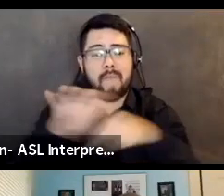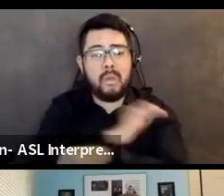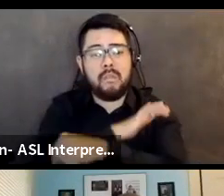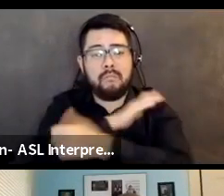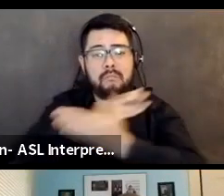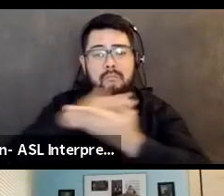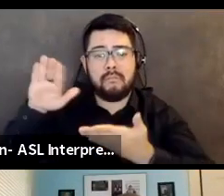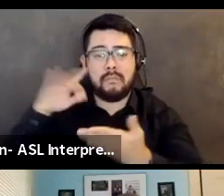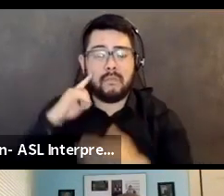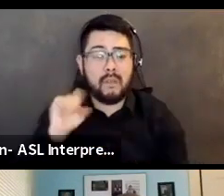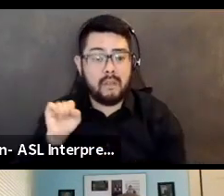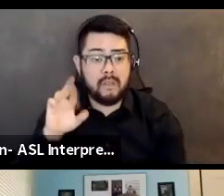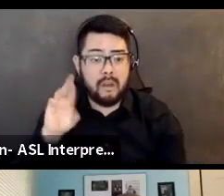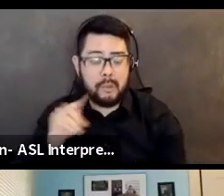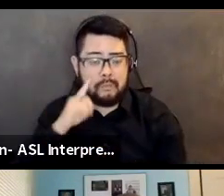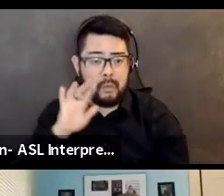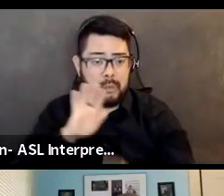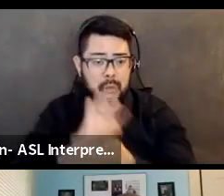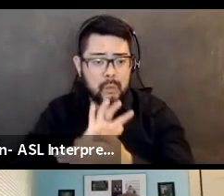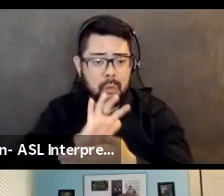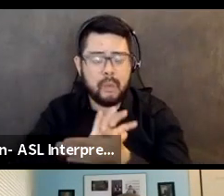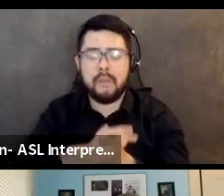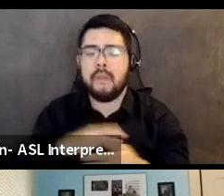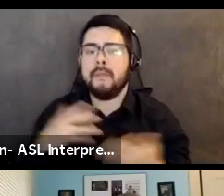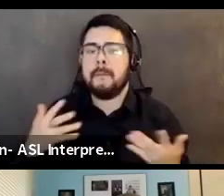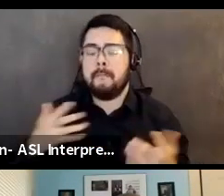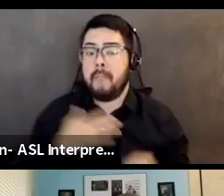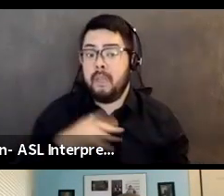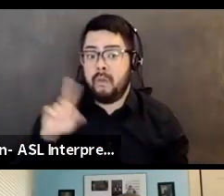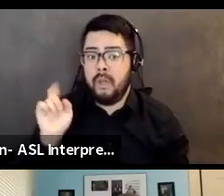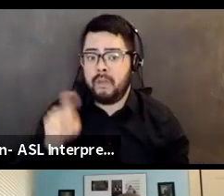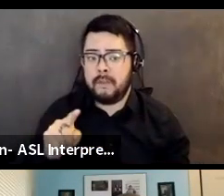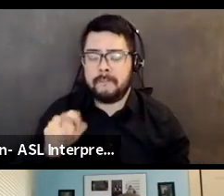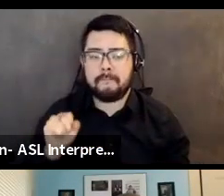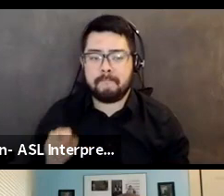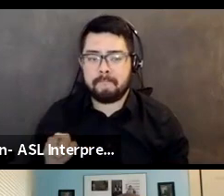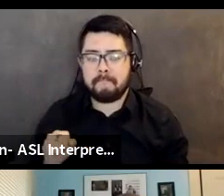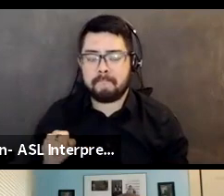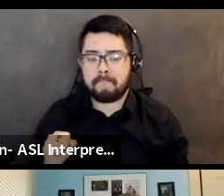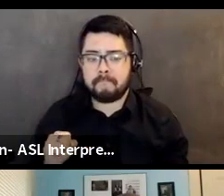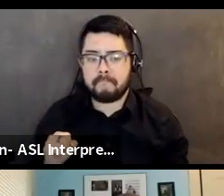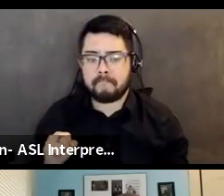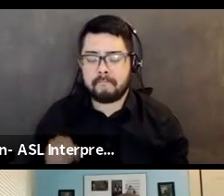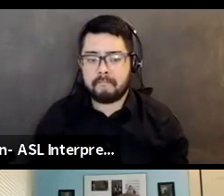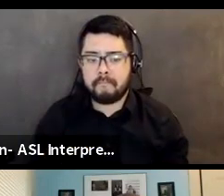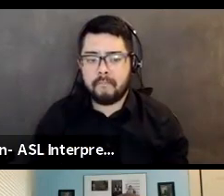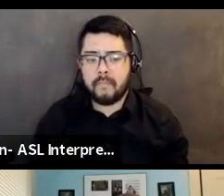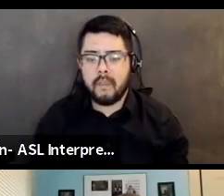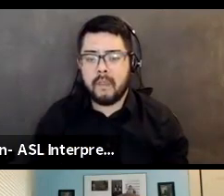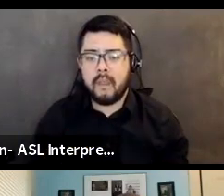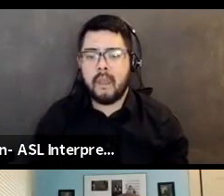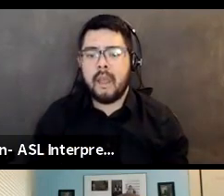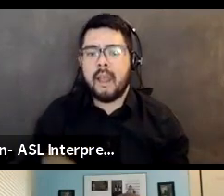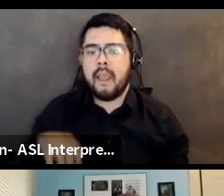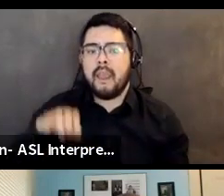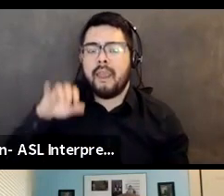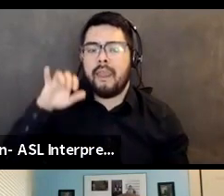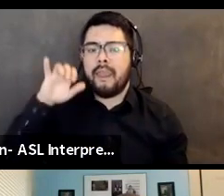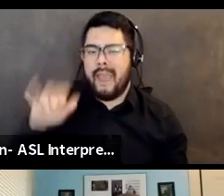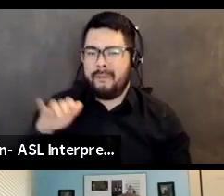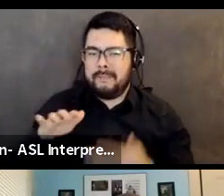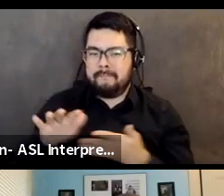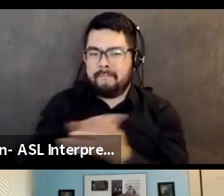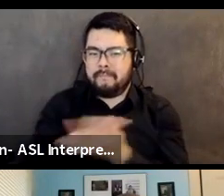so do you think why didn't you make that clear in the